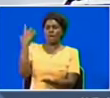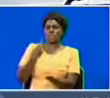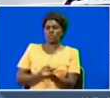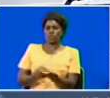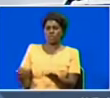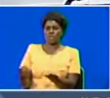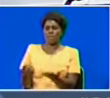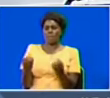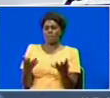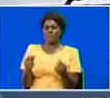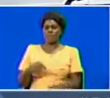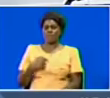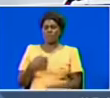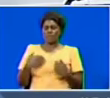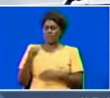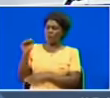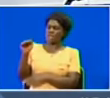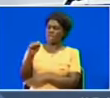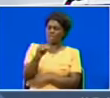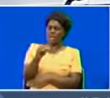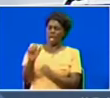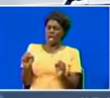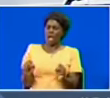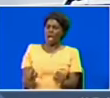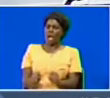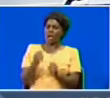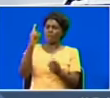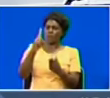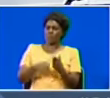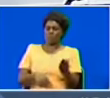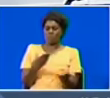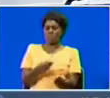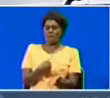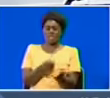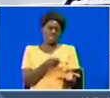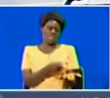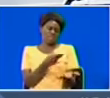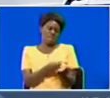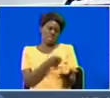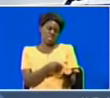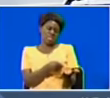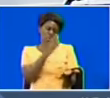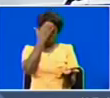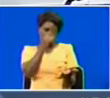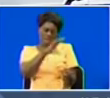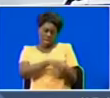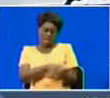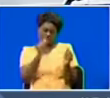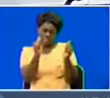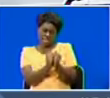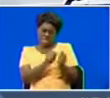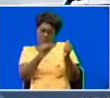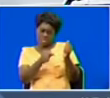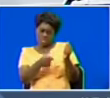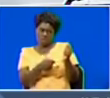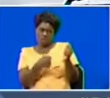number of reactions there. People are asking, what happens to this money? What is this money for? When you get to 10 million, what is this money for?